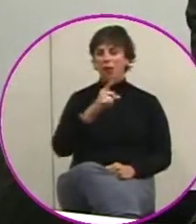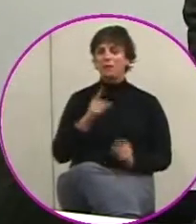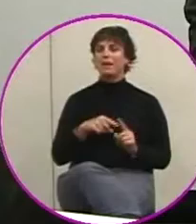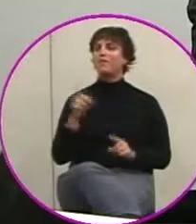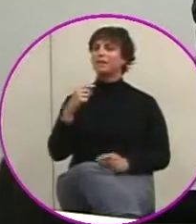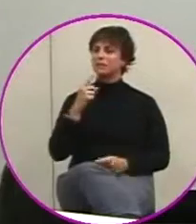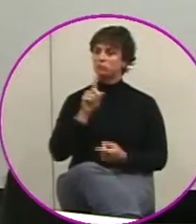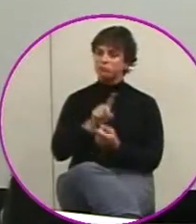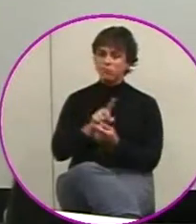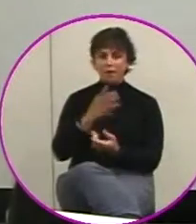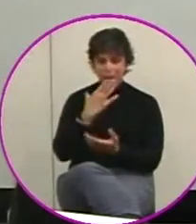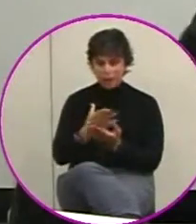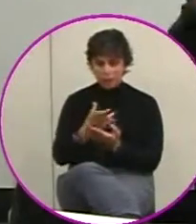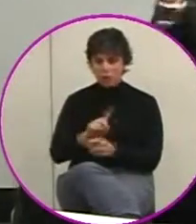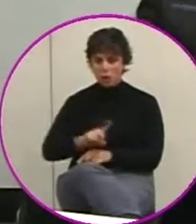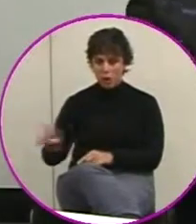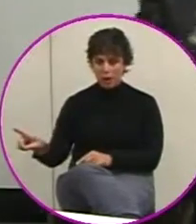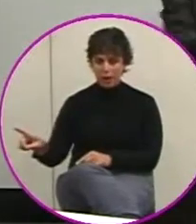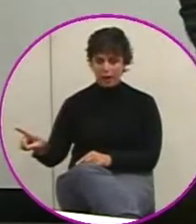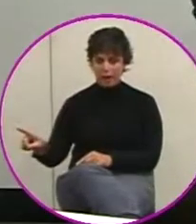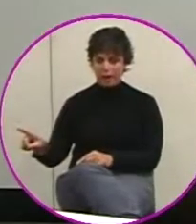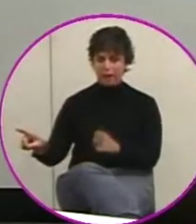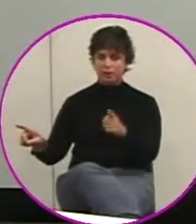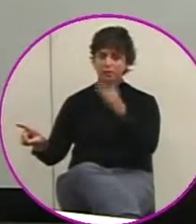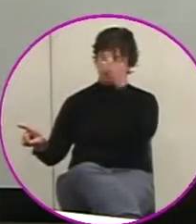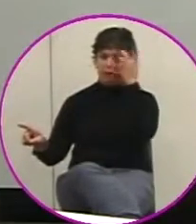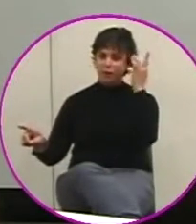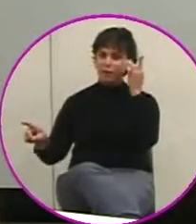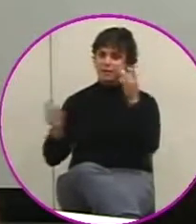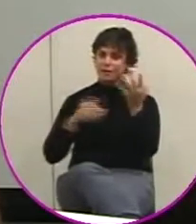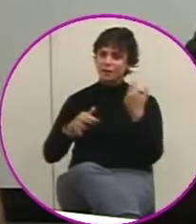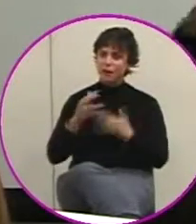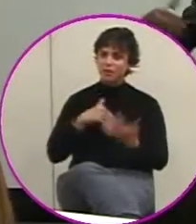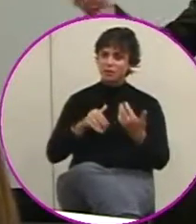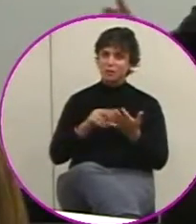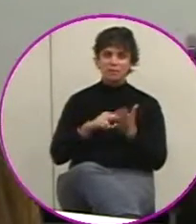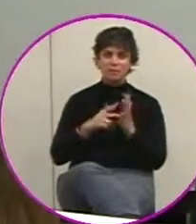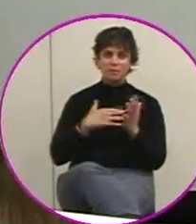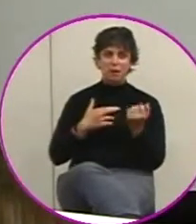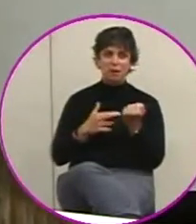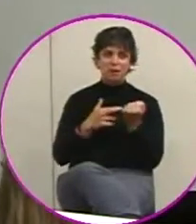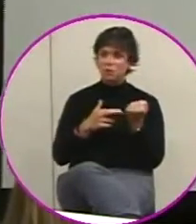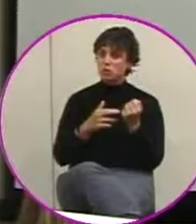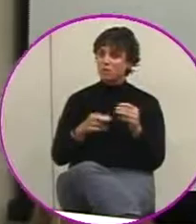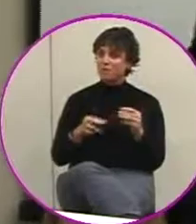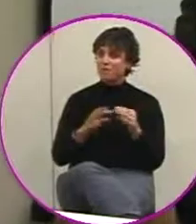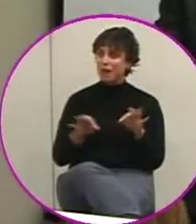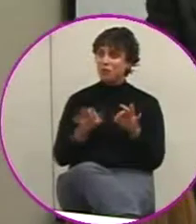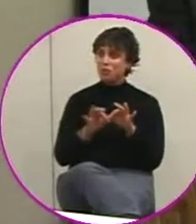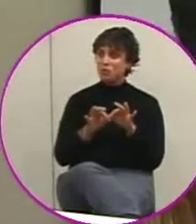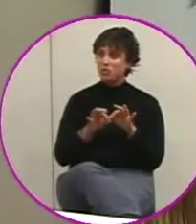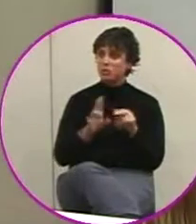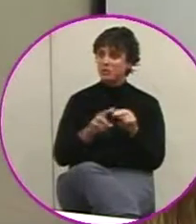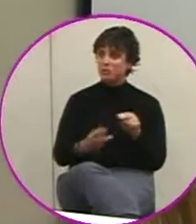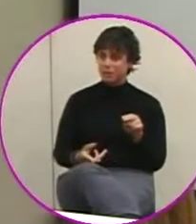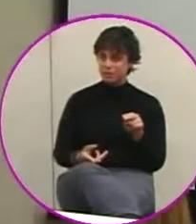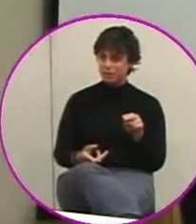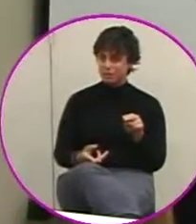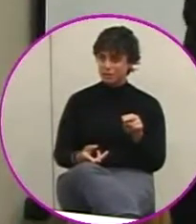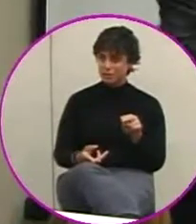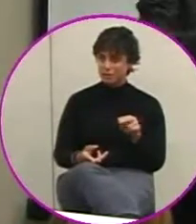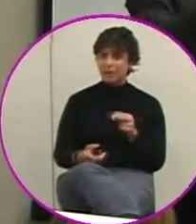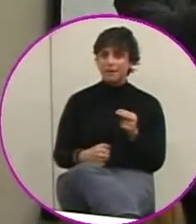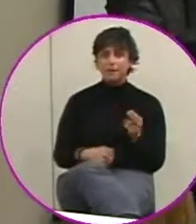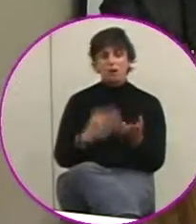you and walk away. When she forgets the interaction, the reinforcement value has decreased. If I say thank you and